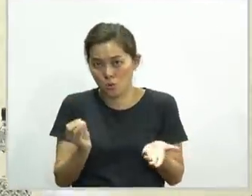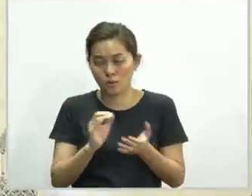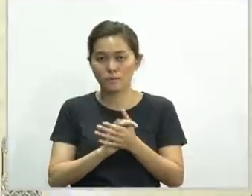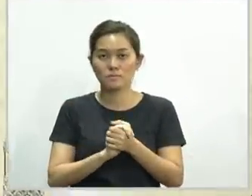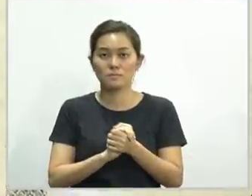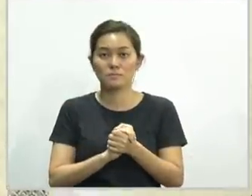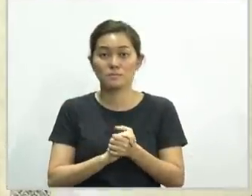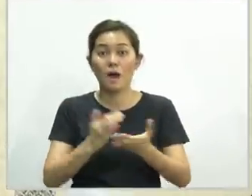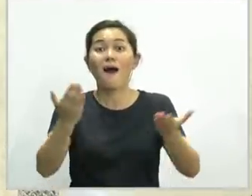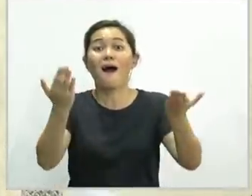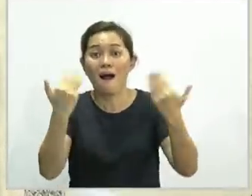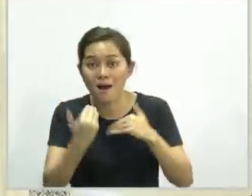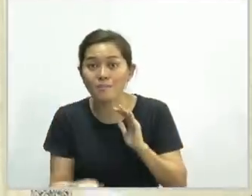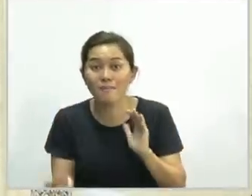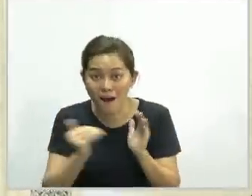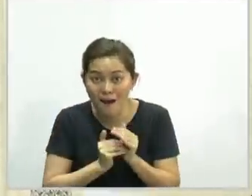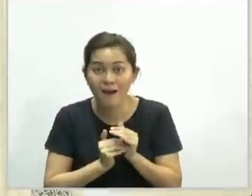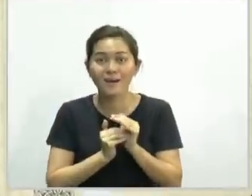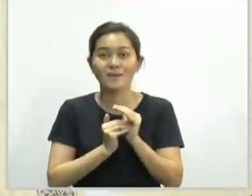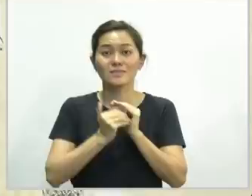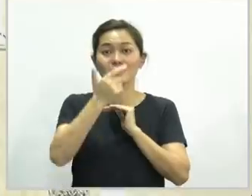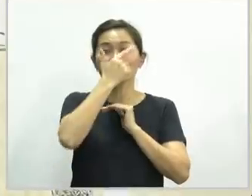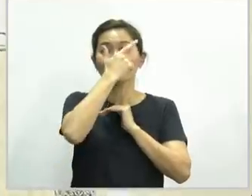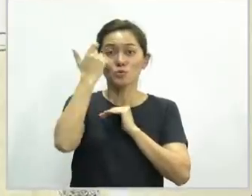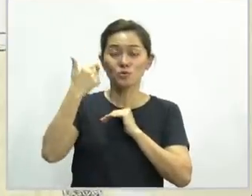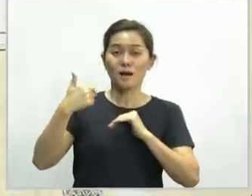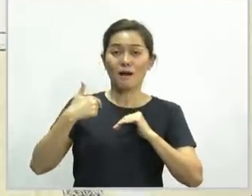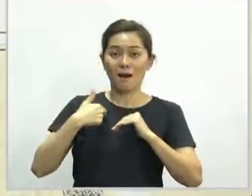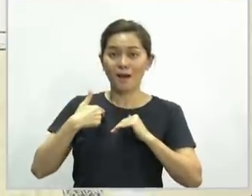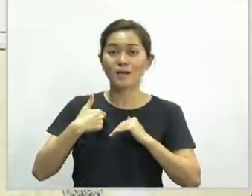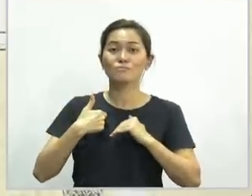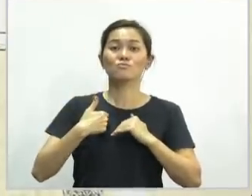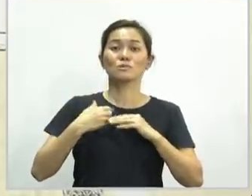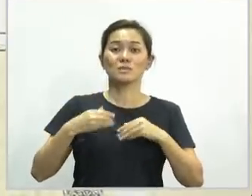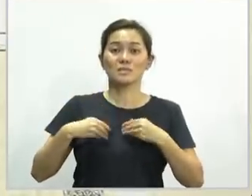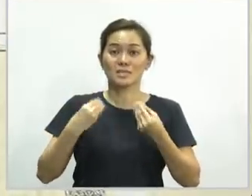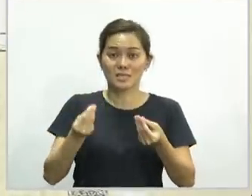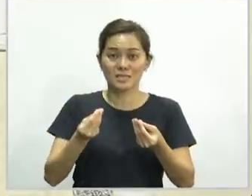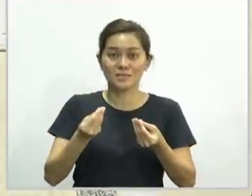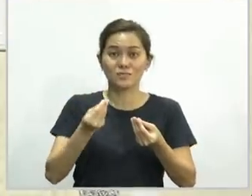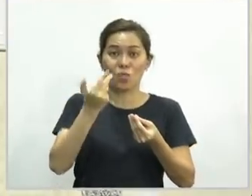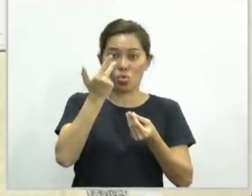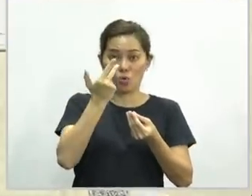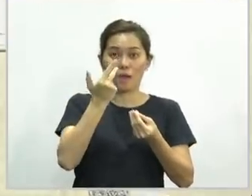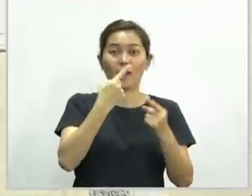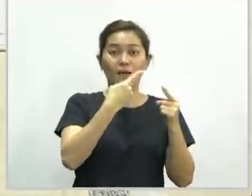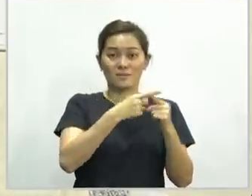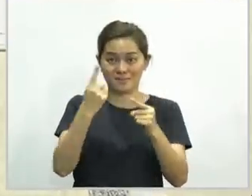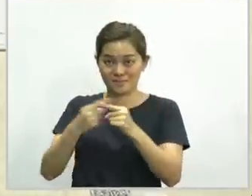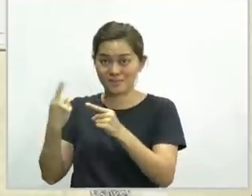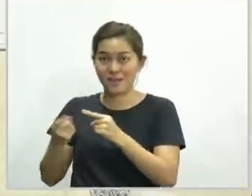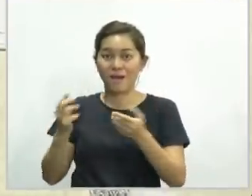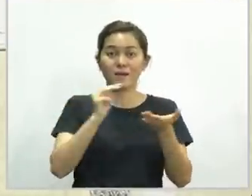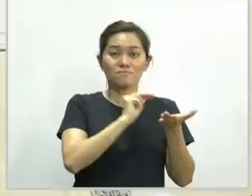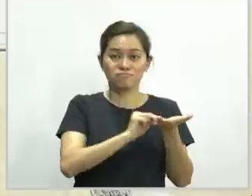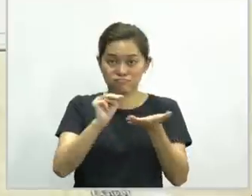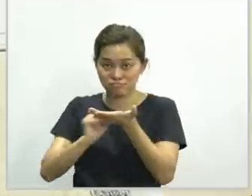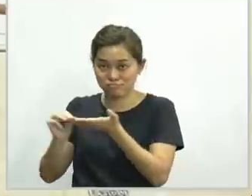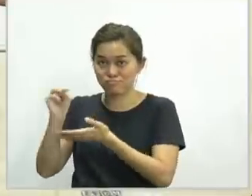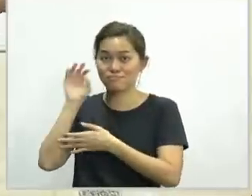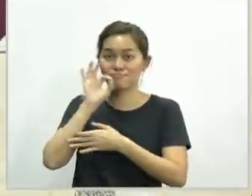come again, because I'm going to give three different messages. And